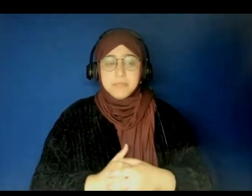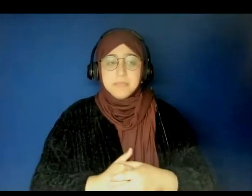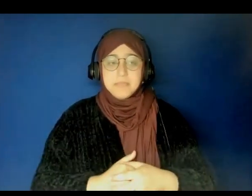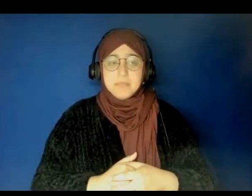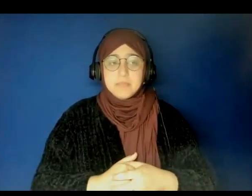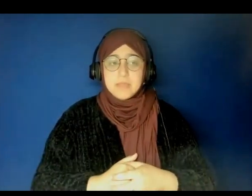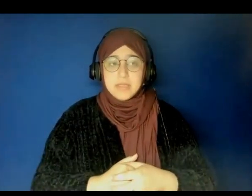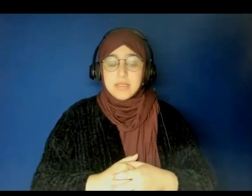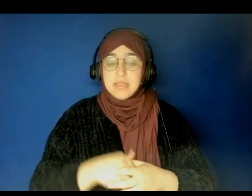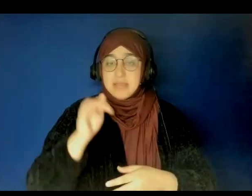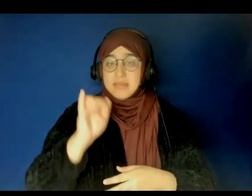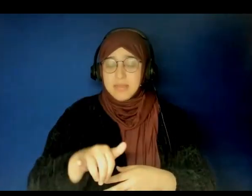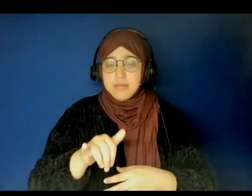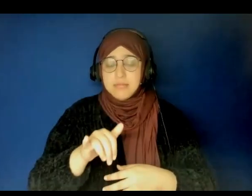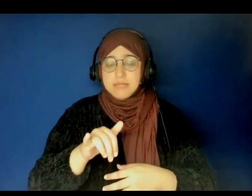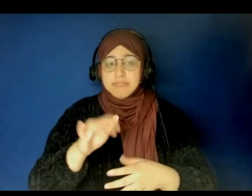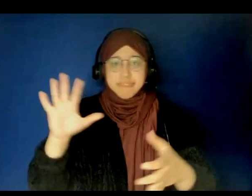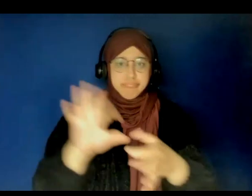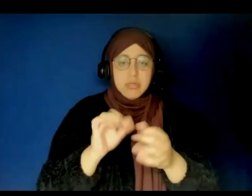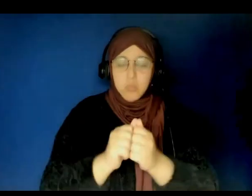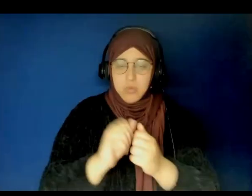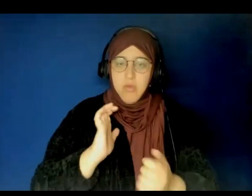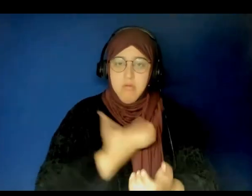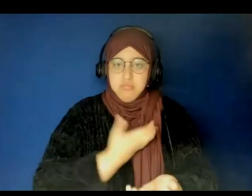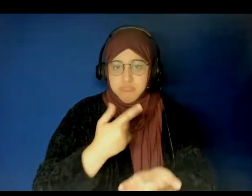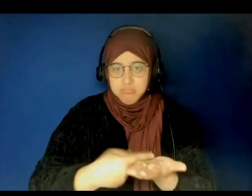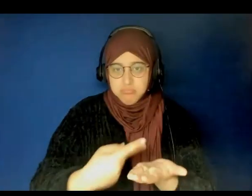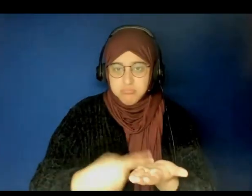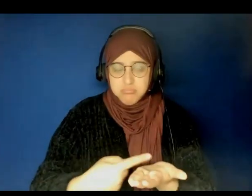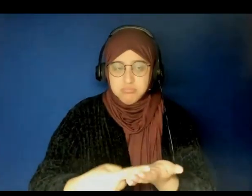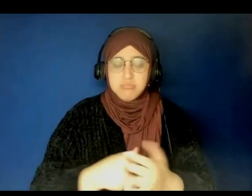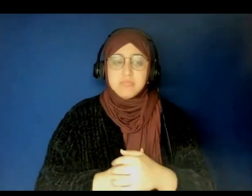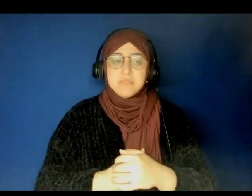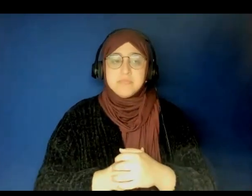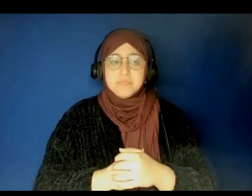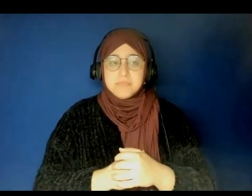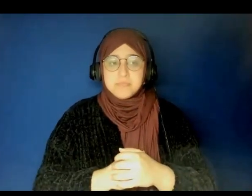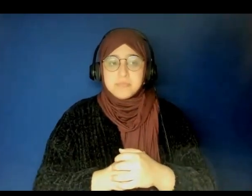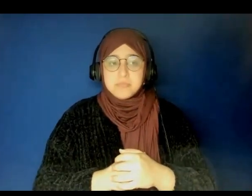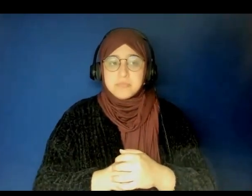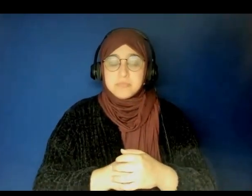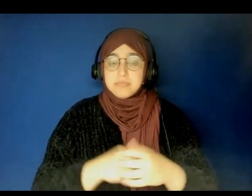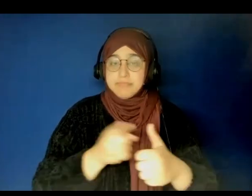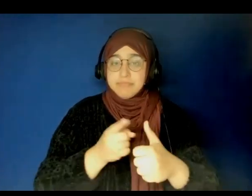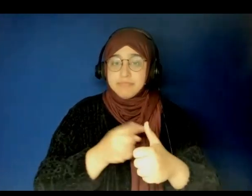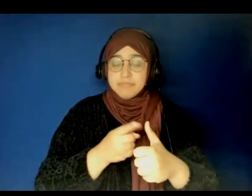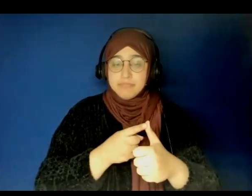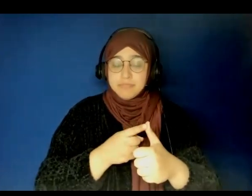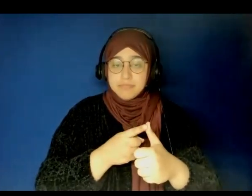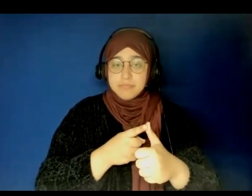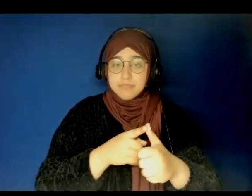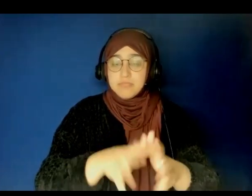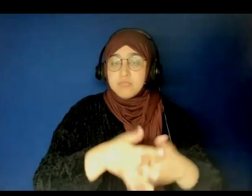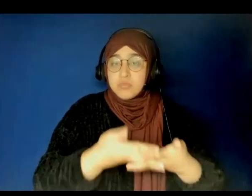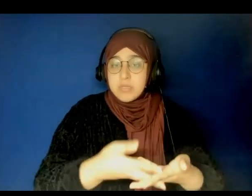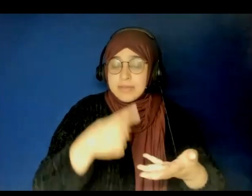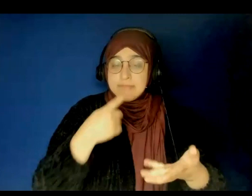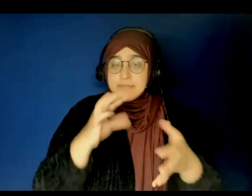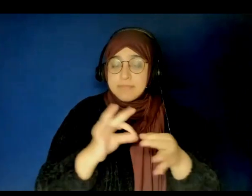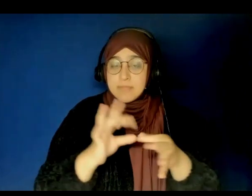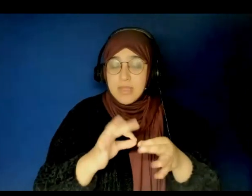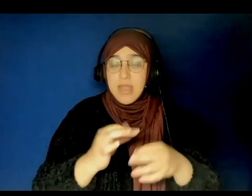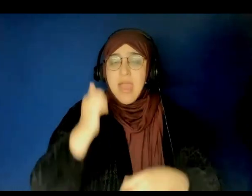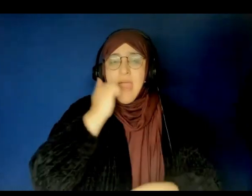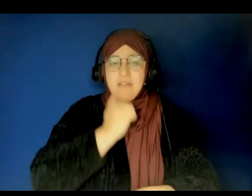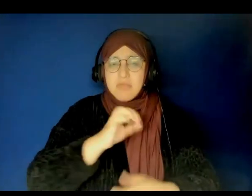pertinent here. Number one, Allah says, "Kullu nafsin dha'iqatul maut." Every soul shall taste death, and